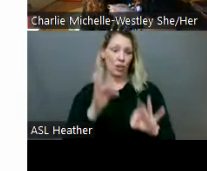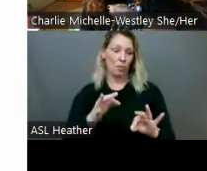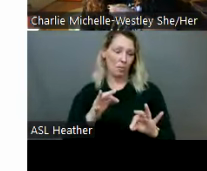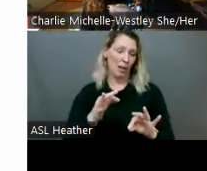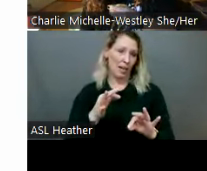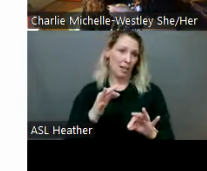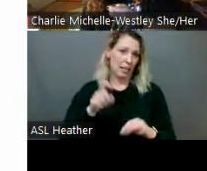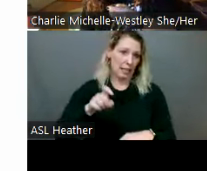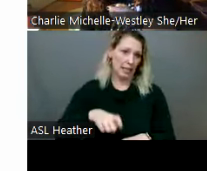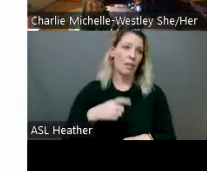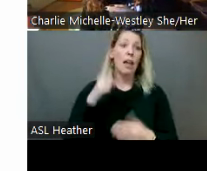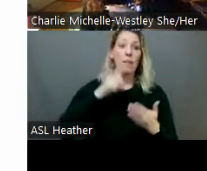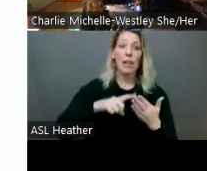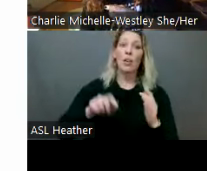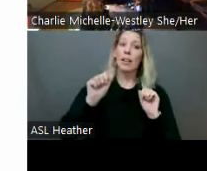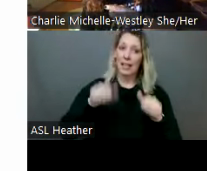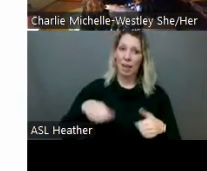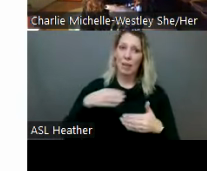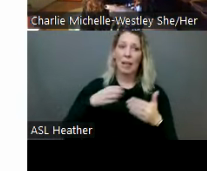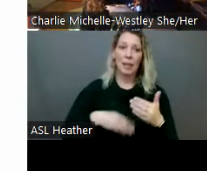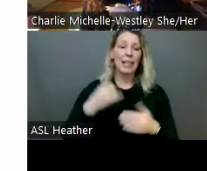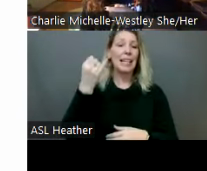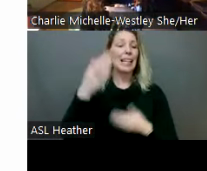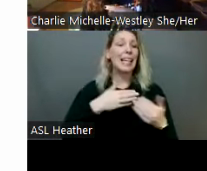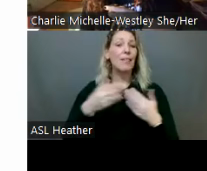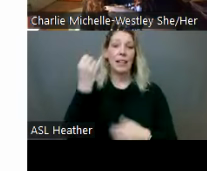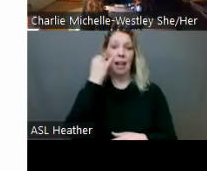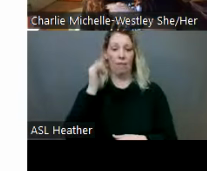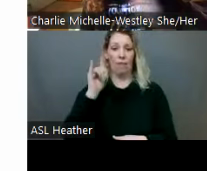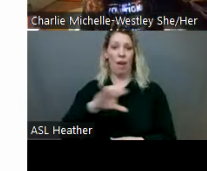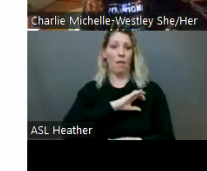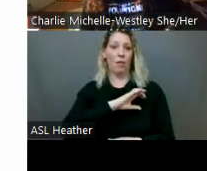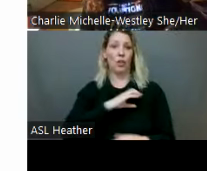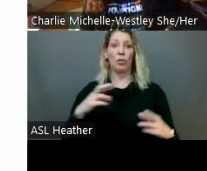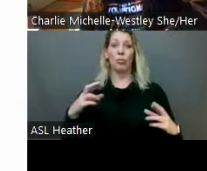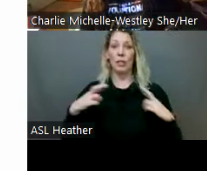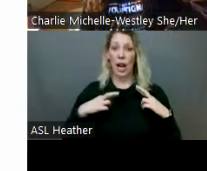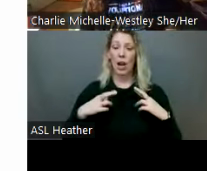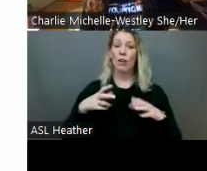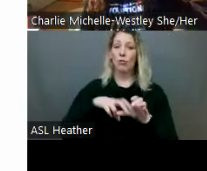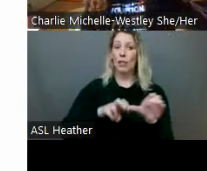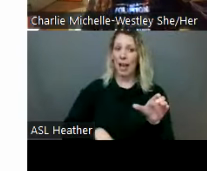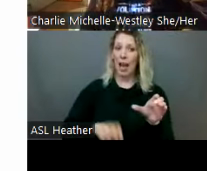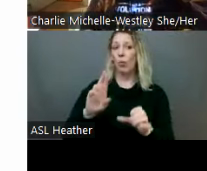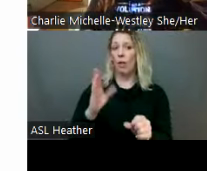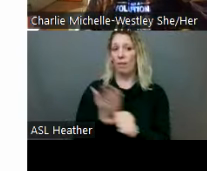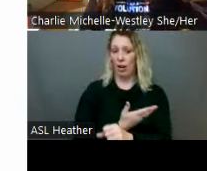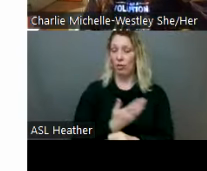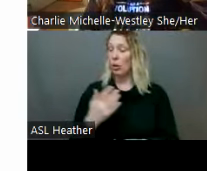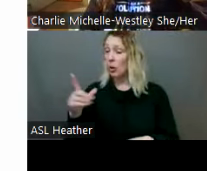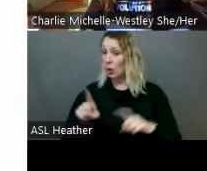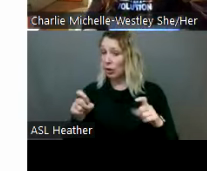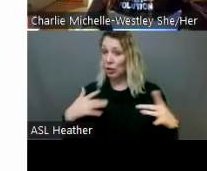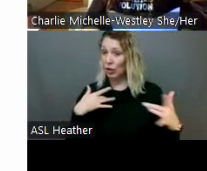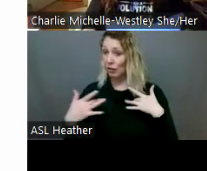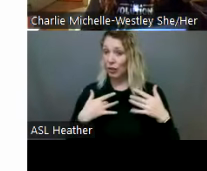shall be completed even if an officer retires, resigns, or is fired. Are there any questions or concerns on H